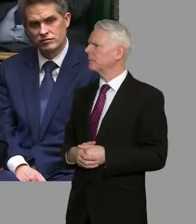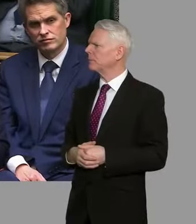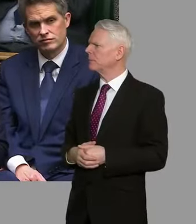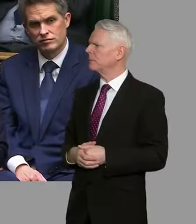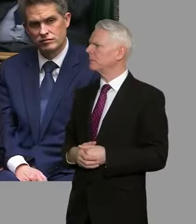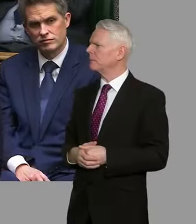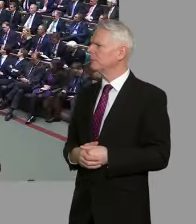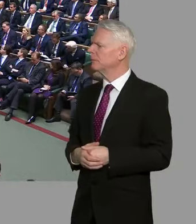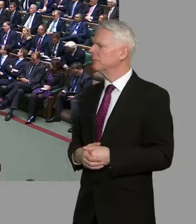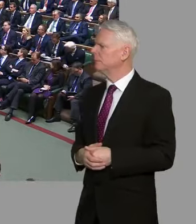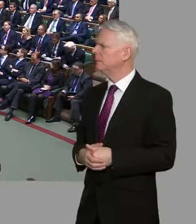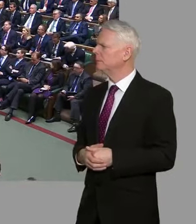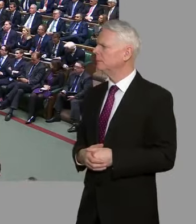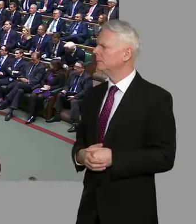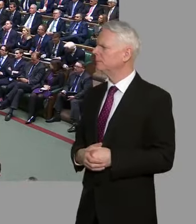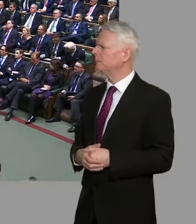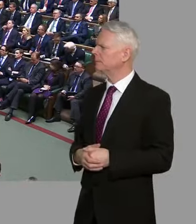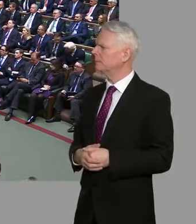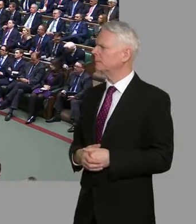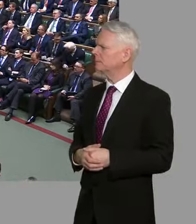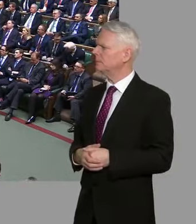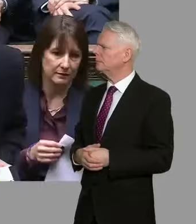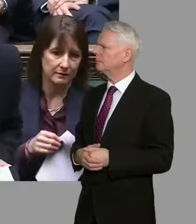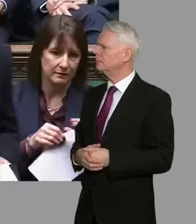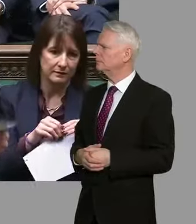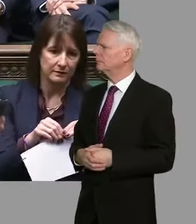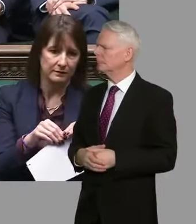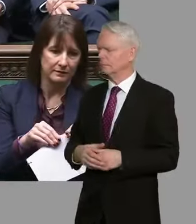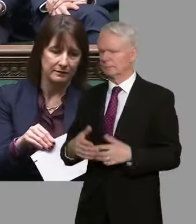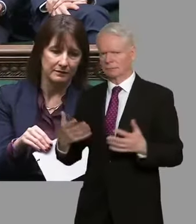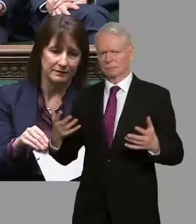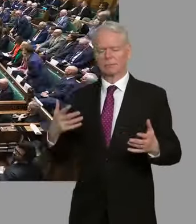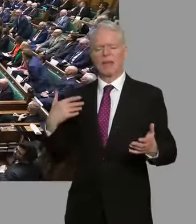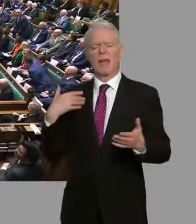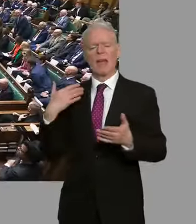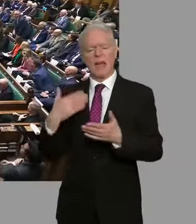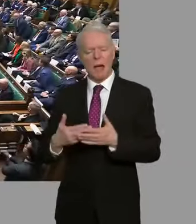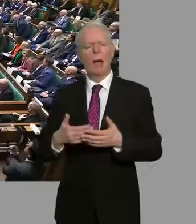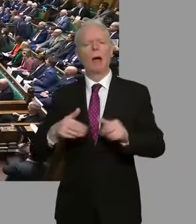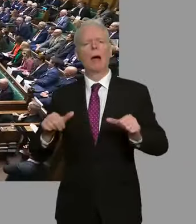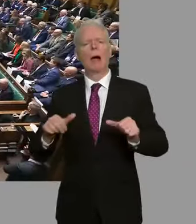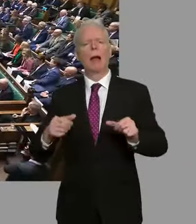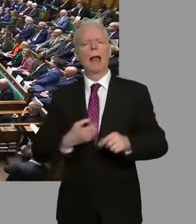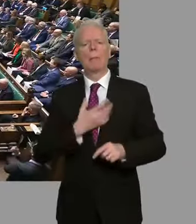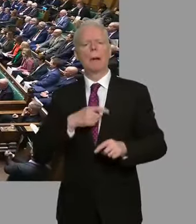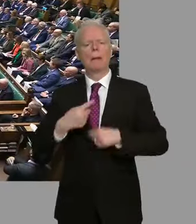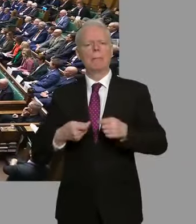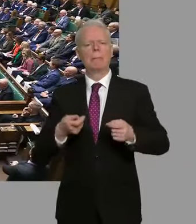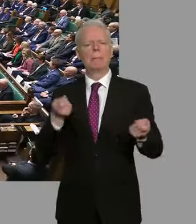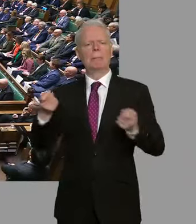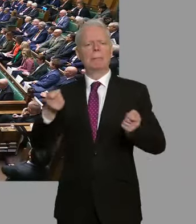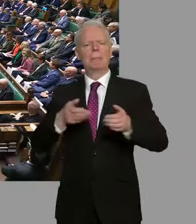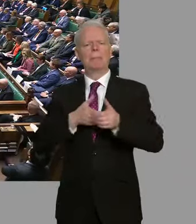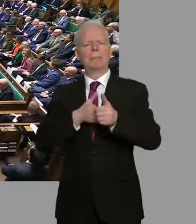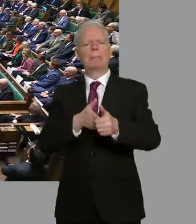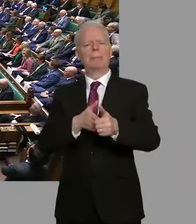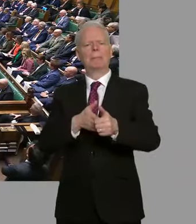Chagos Islands? Yes. No. Prime Minister. I'll get you it, yeah.